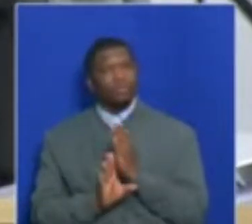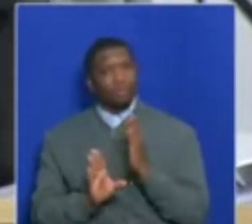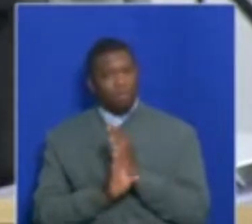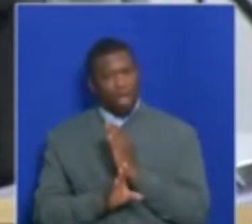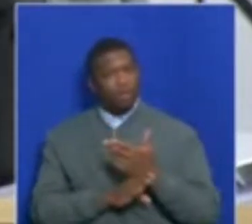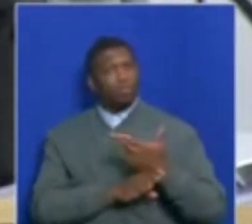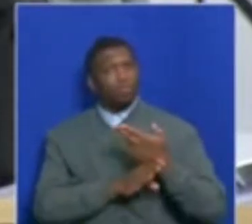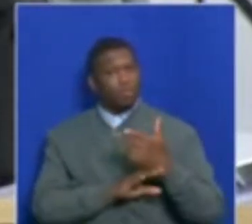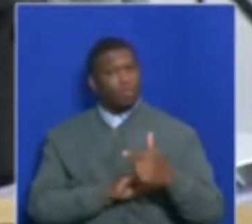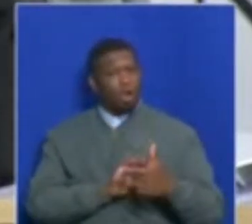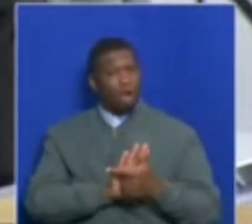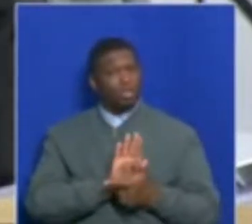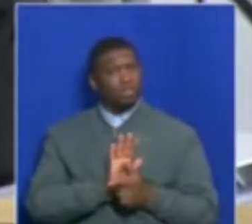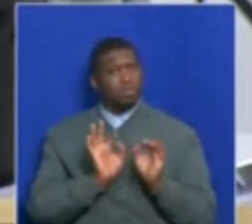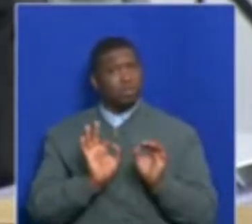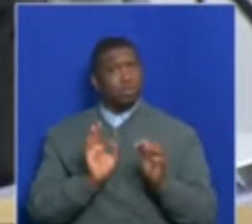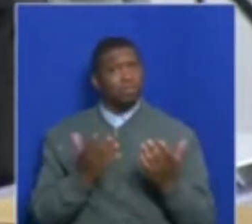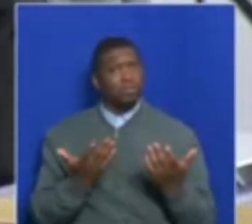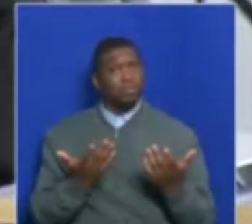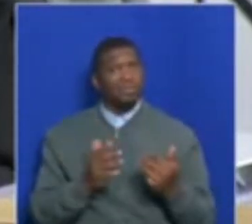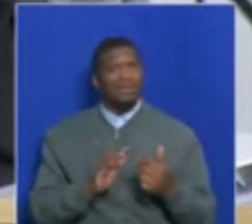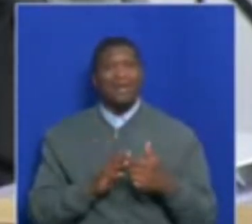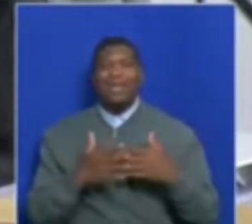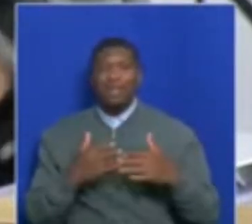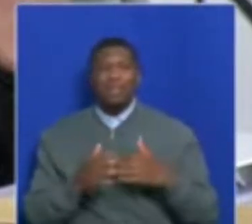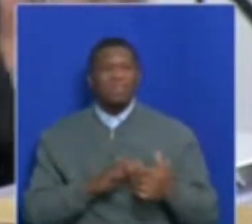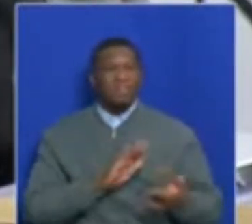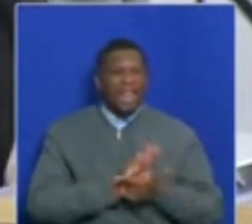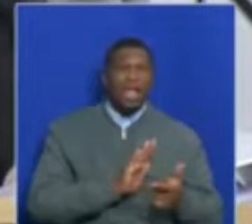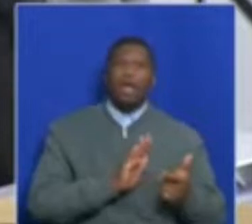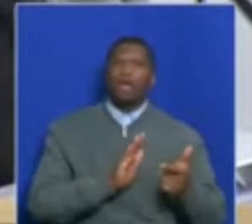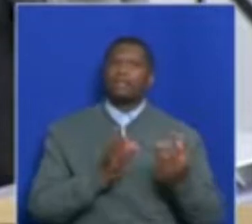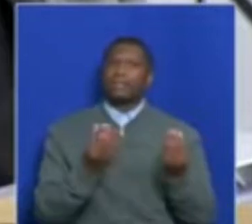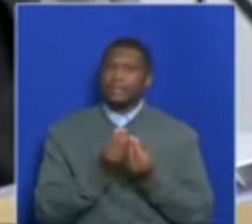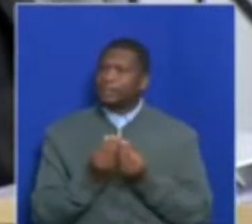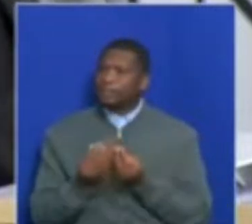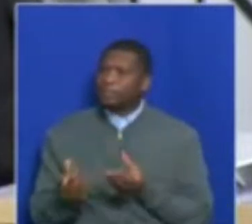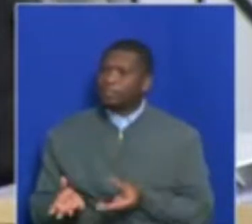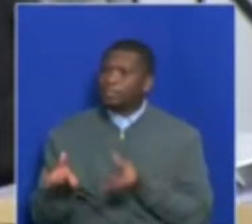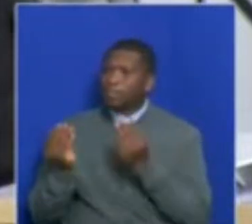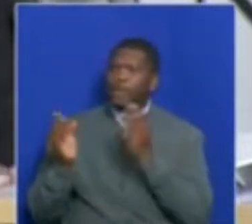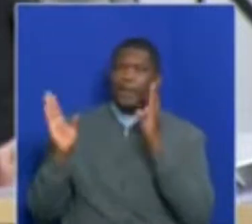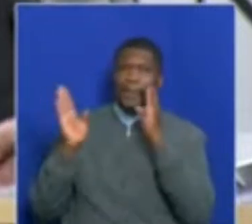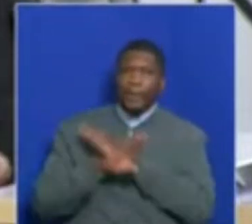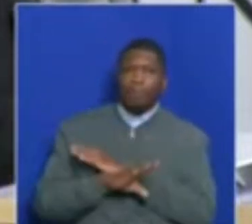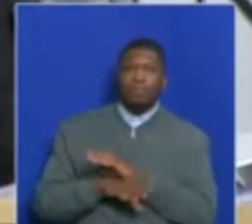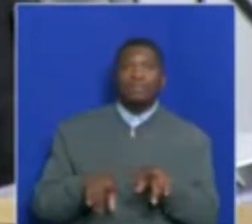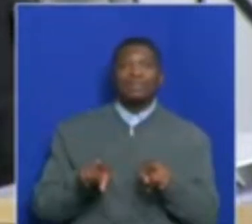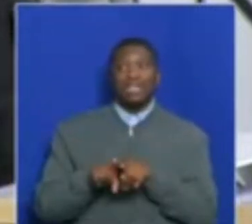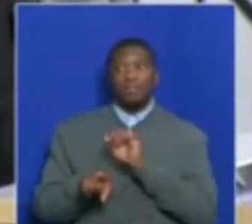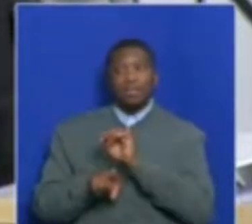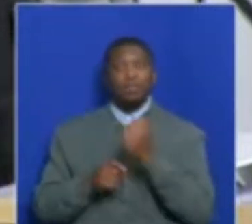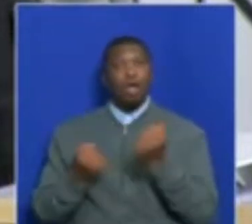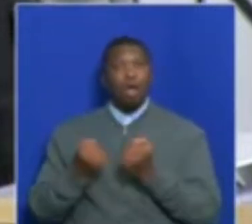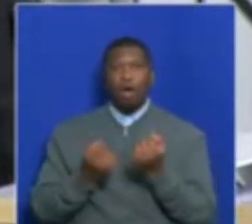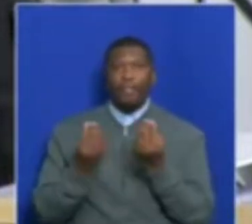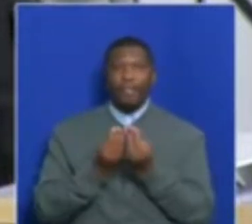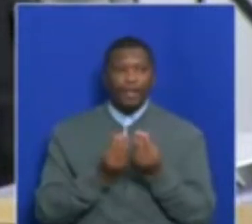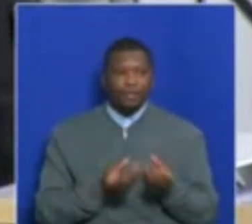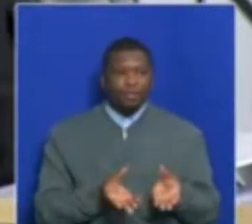no illegal items found even in his vehicle when they searched his vehicle.